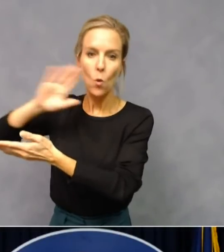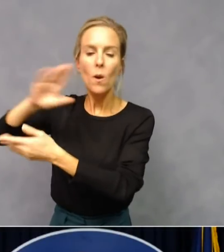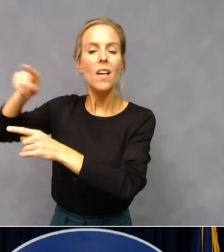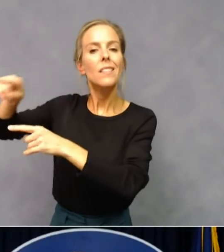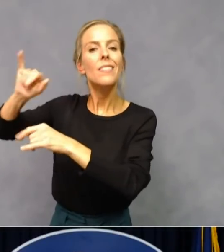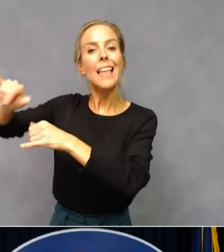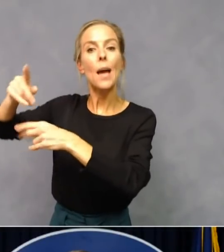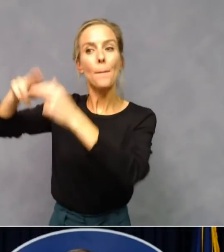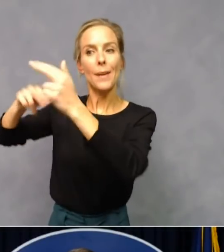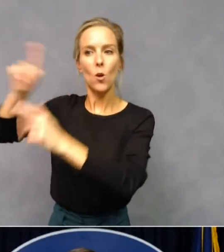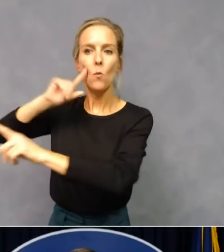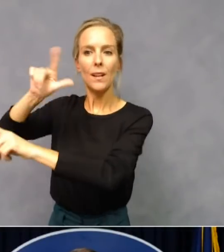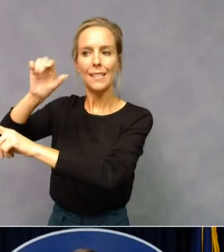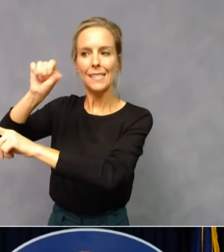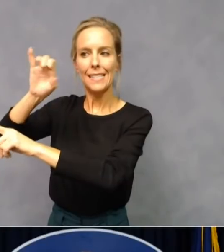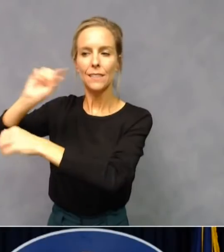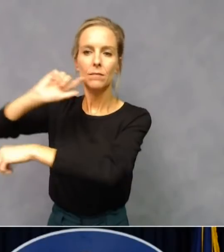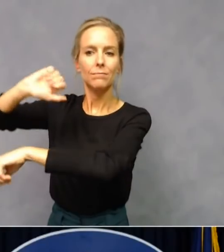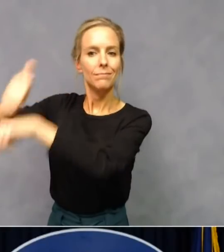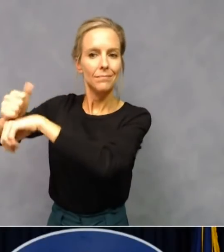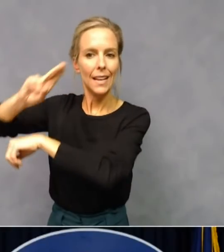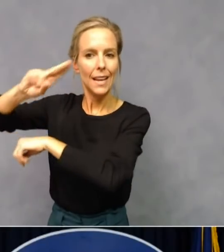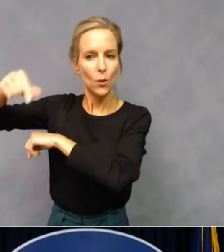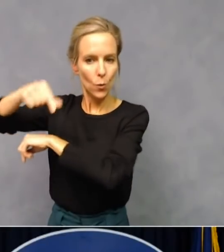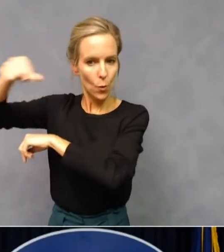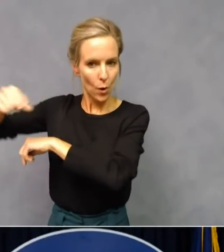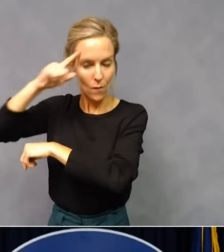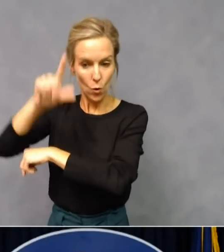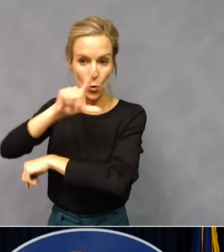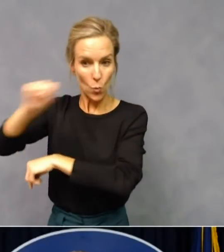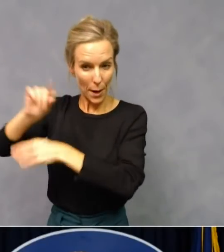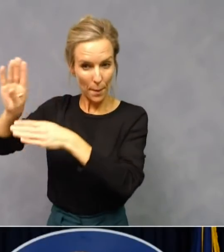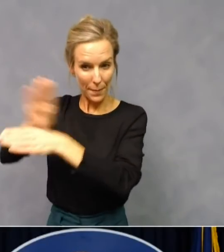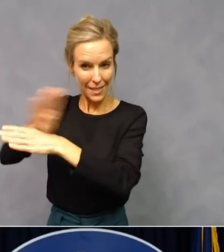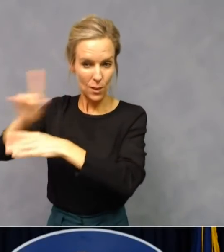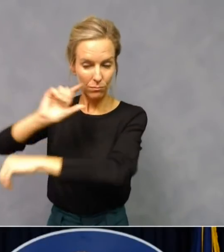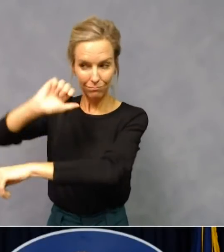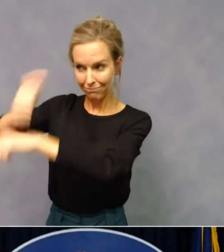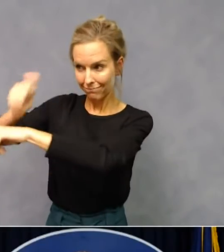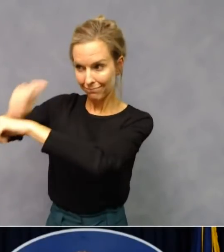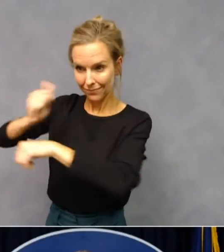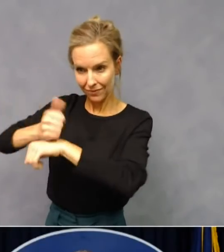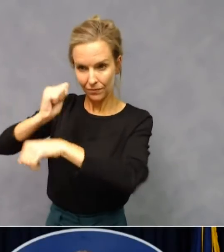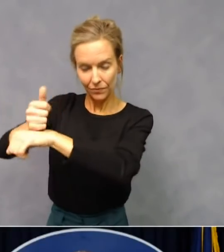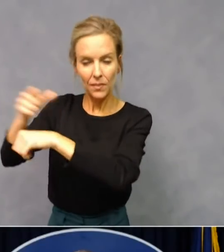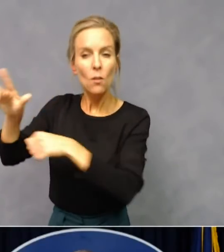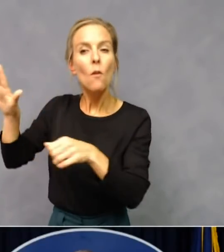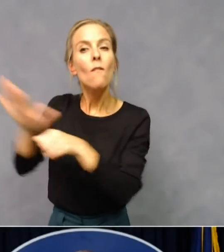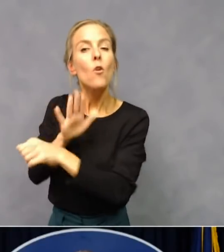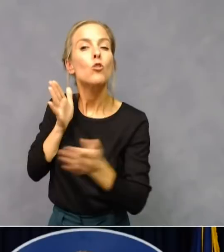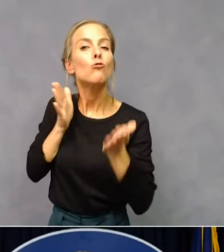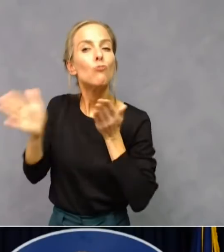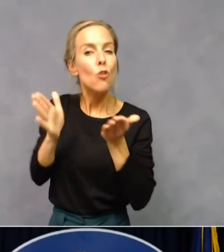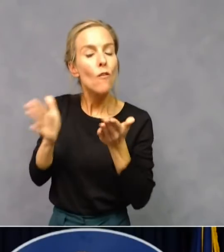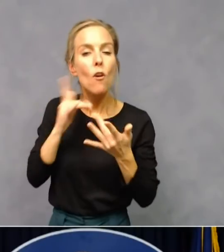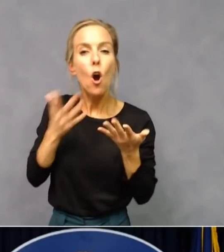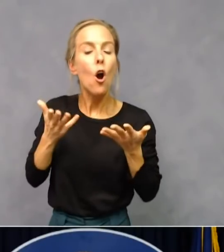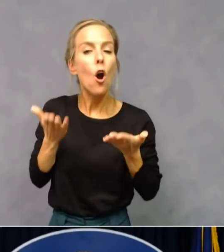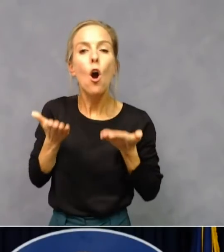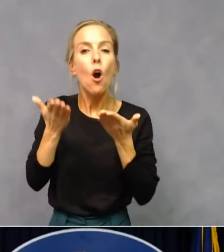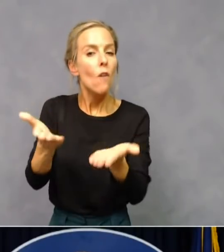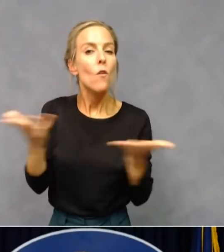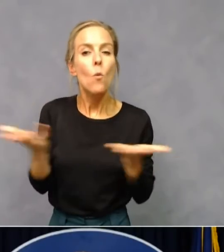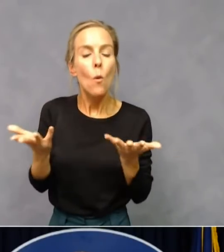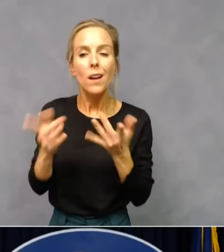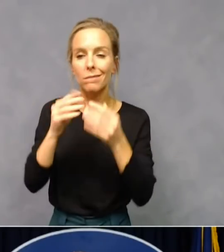a headquarters for its more than 20 businesses. The full-service commercial contracting company offers a number of services, including